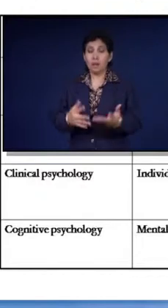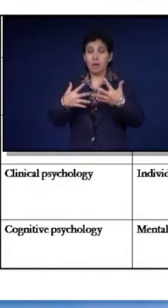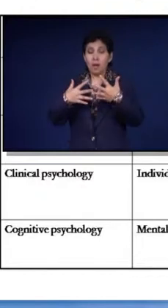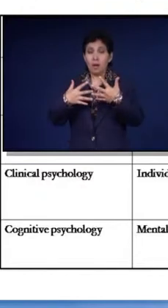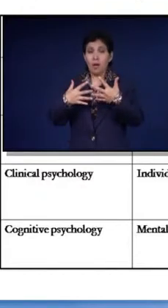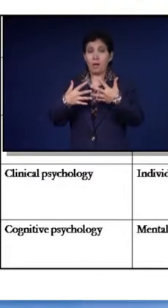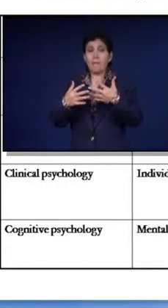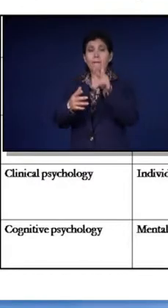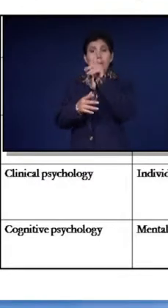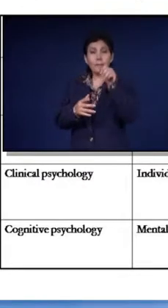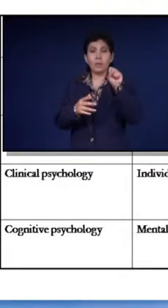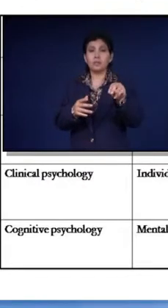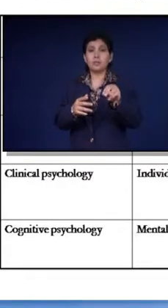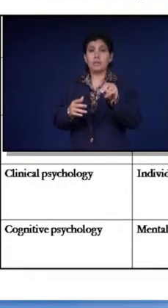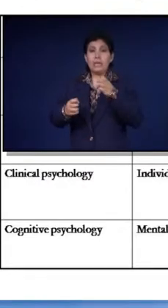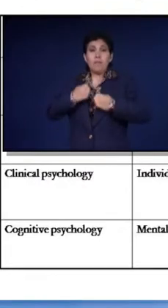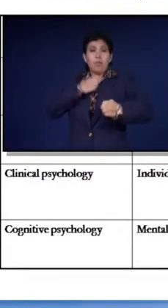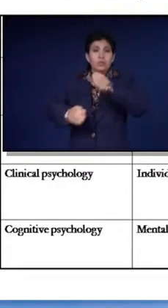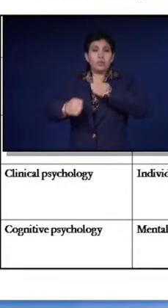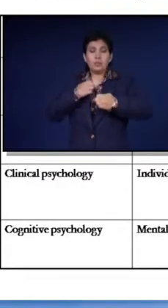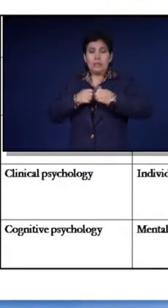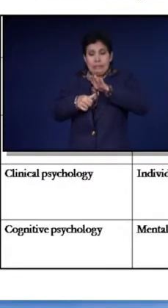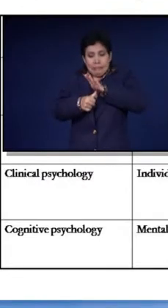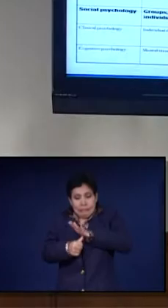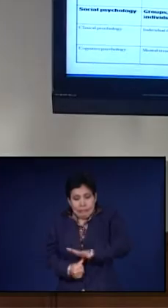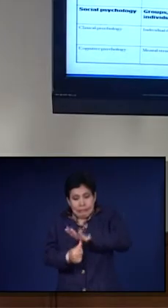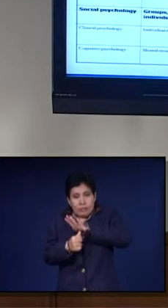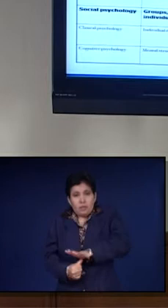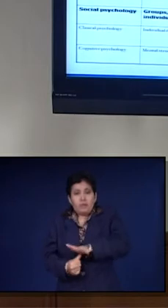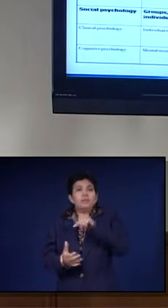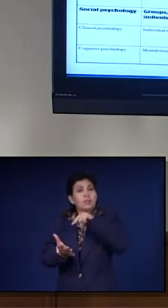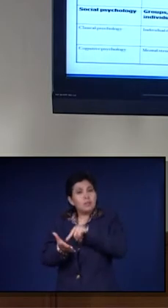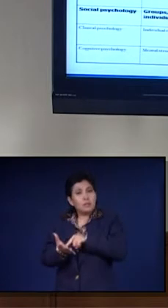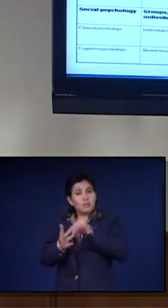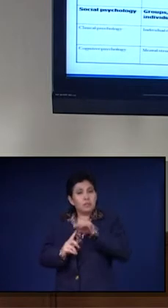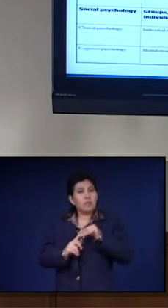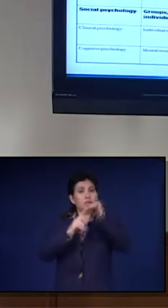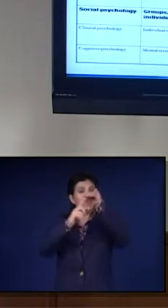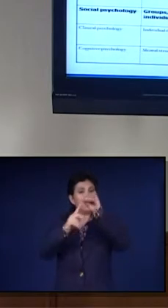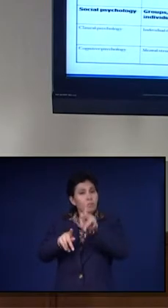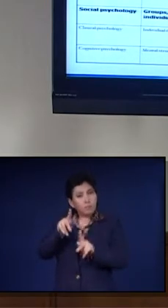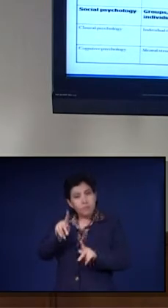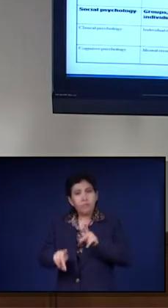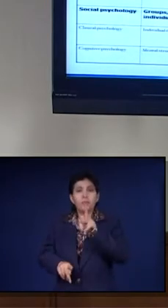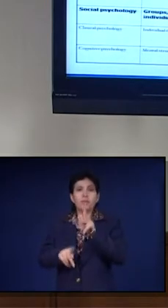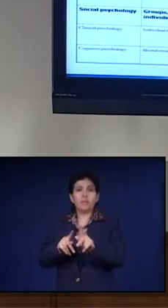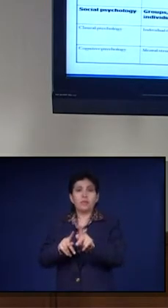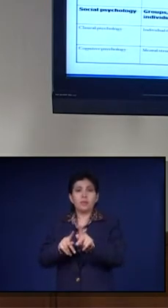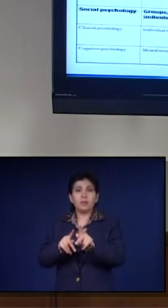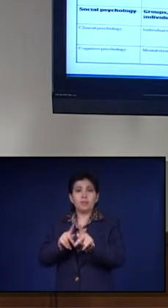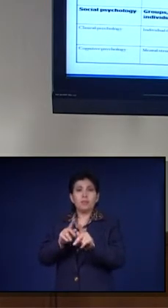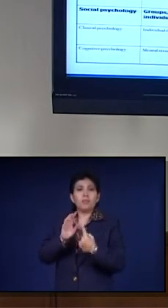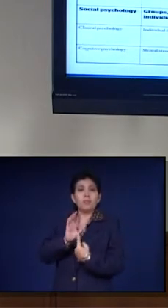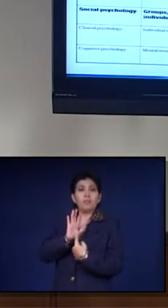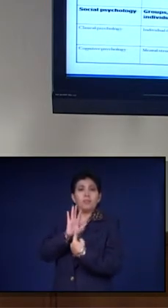fact is that the individual emotional distressed. Okay, these are special group of people. It appears in